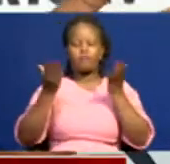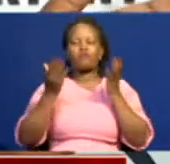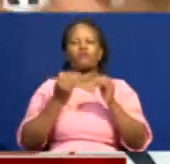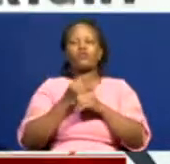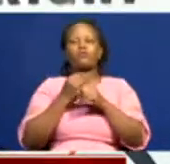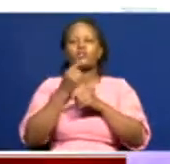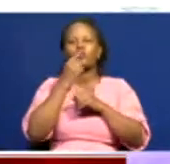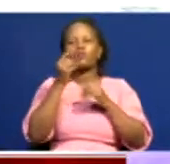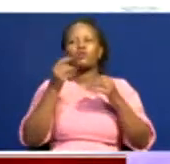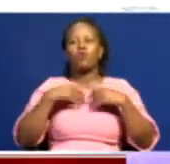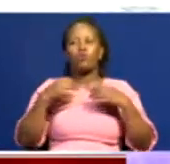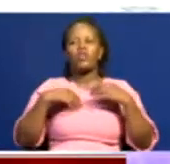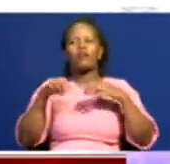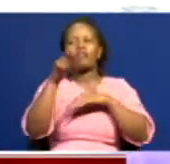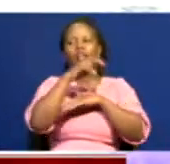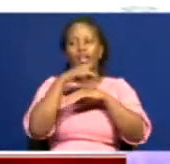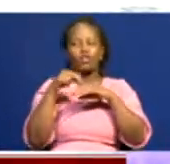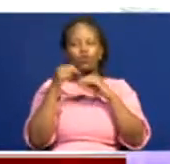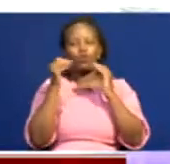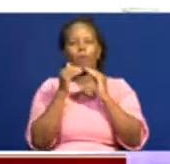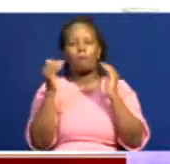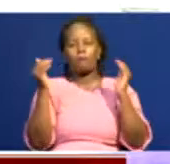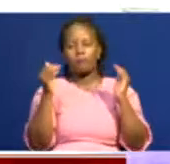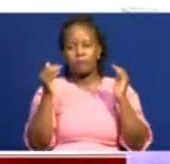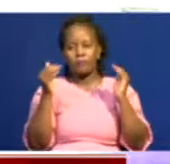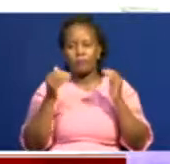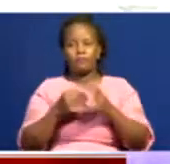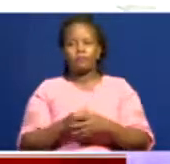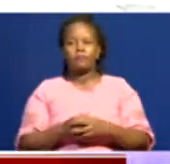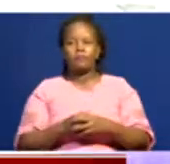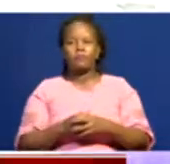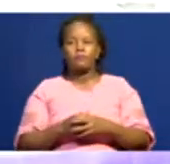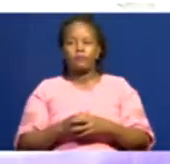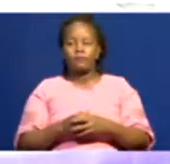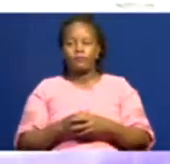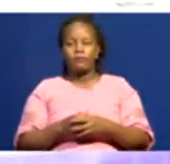national average. Otherwise, Kasi Chenamasha, Prime Edition.